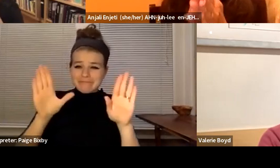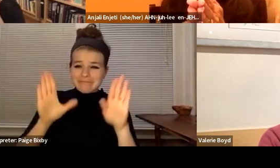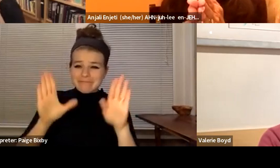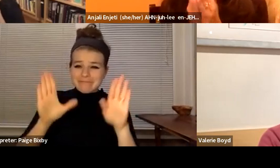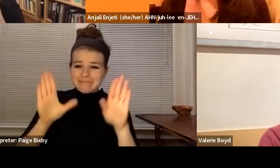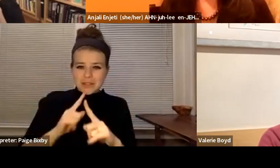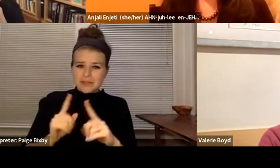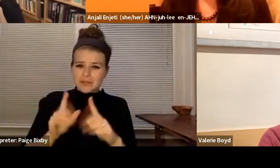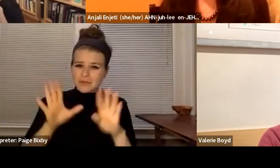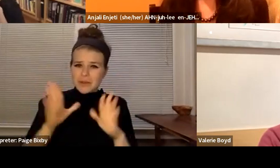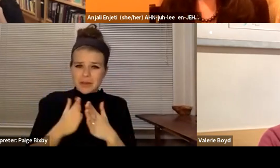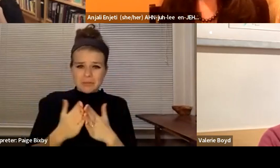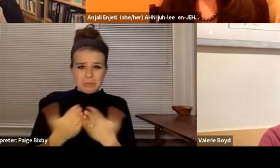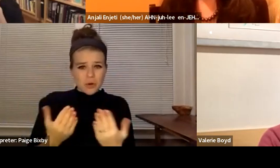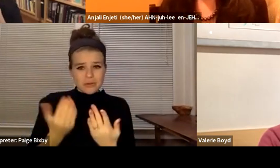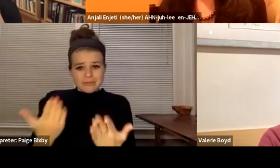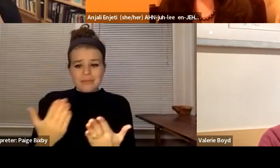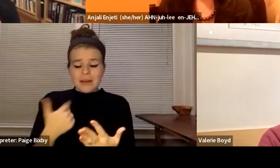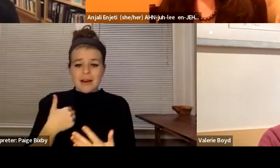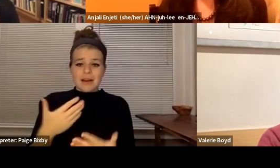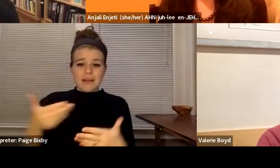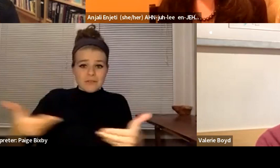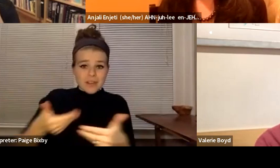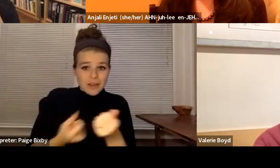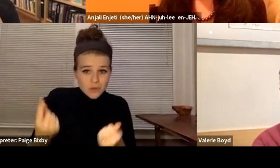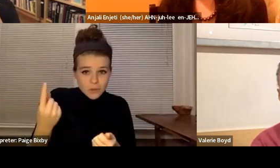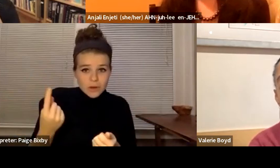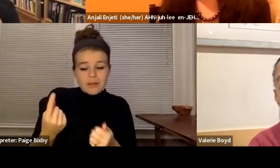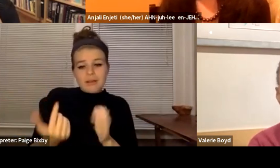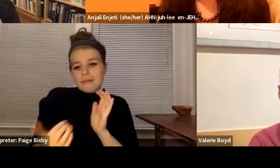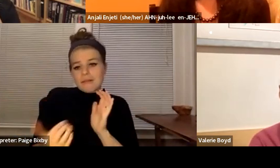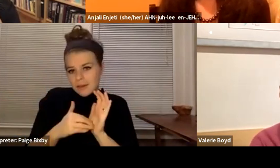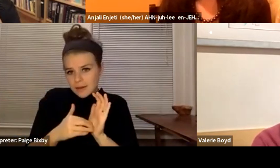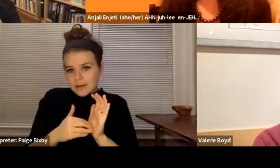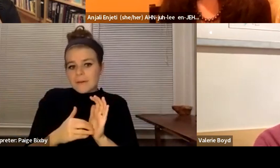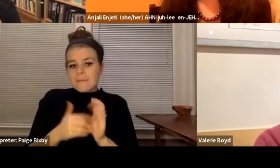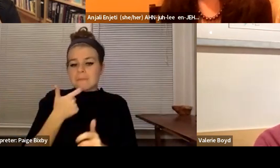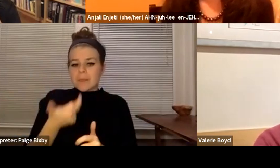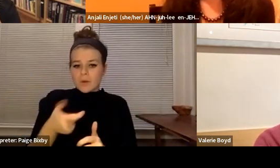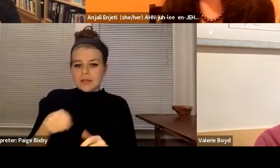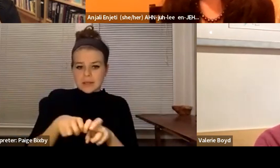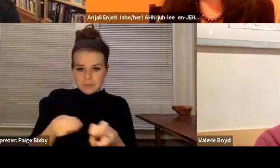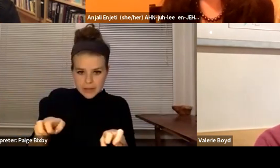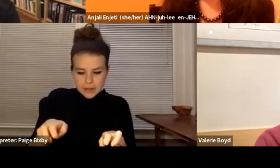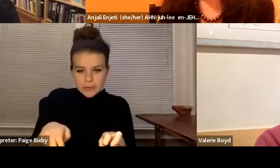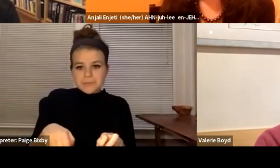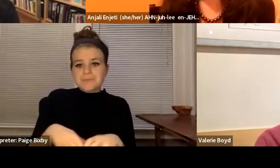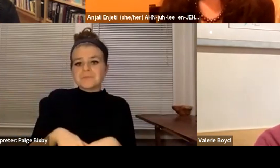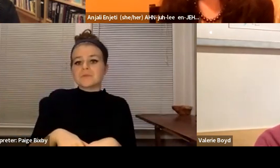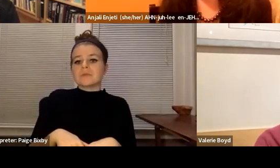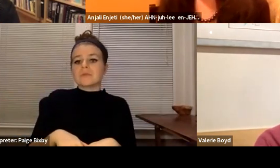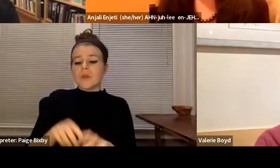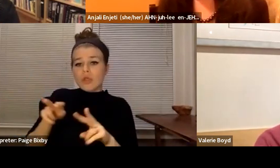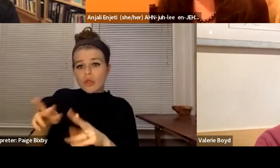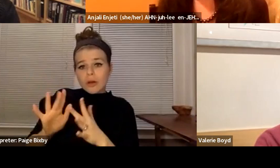Those great recommendations. And I invite everyone who, again, who's watching this panel to go onto the website,